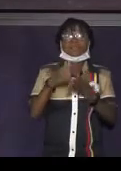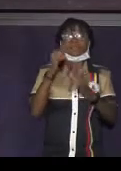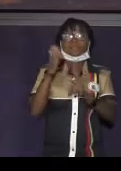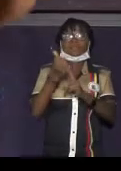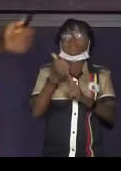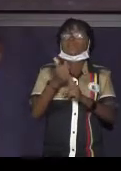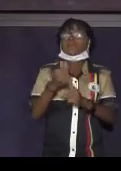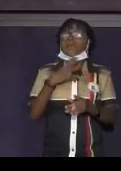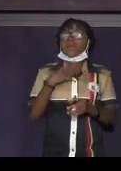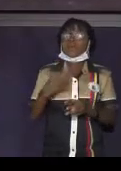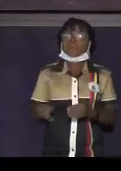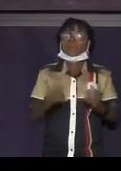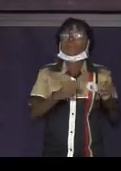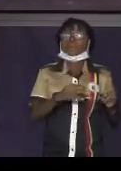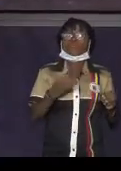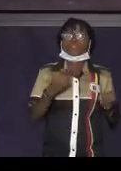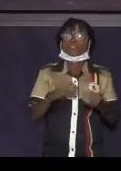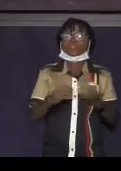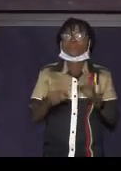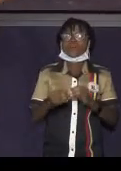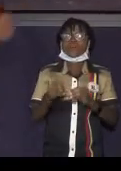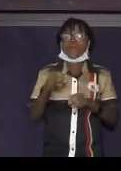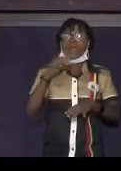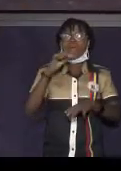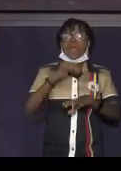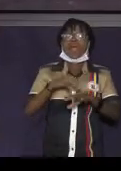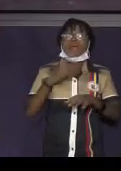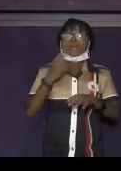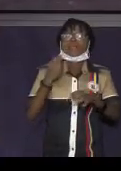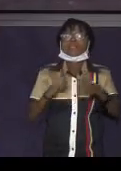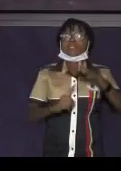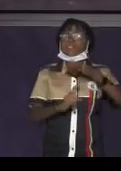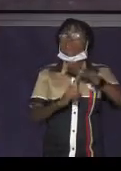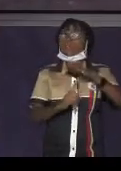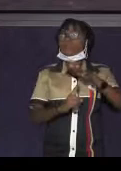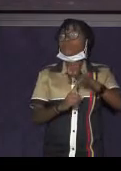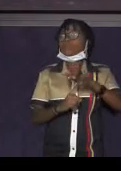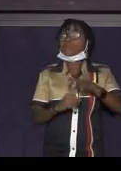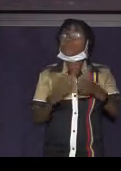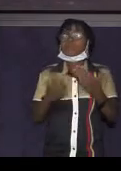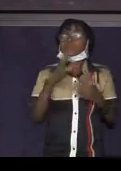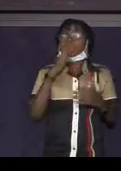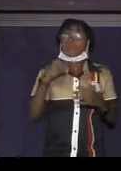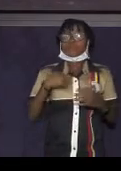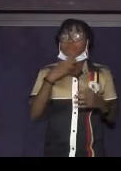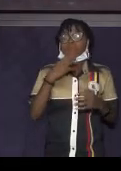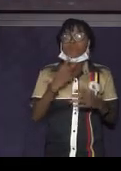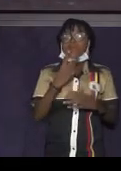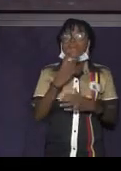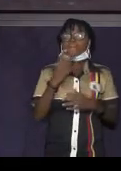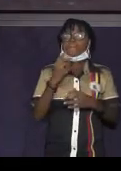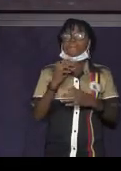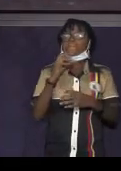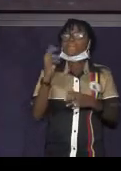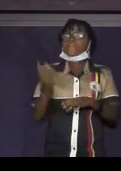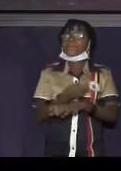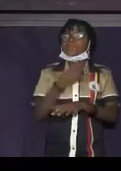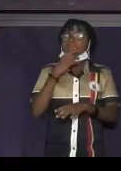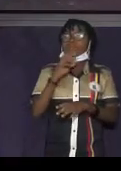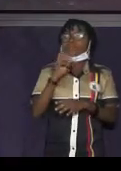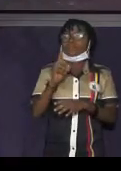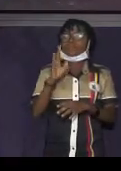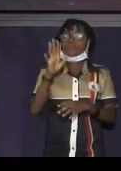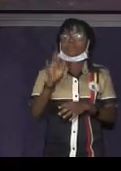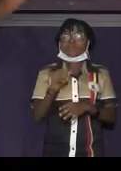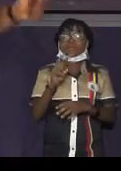that number on top of, at the top as a power. For instance, we are multiplying 2 by itself 5 times, so we can just write 2